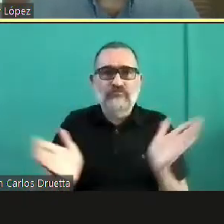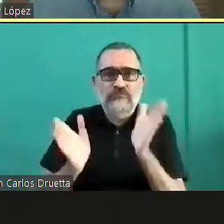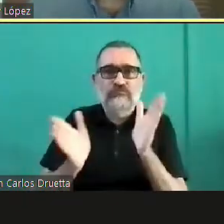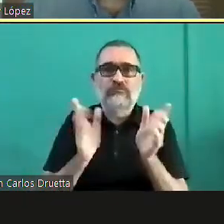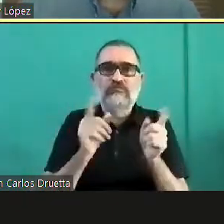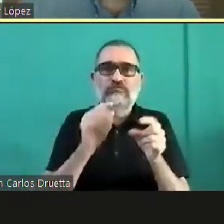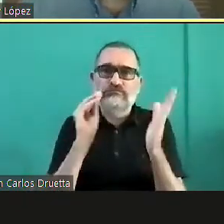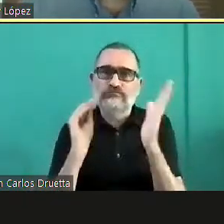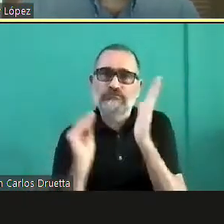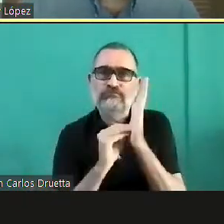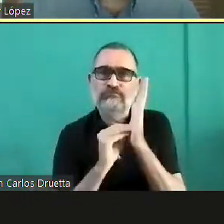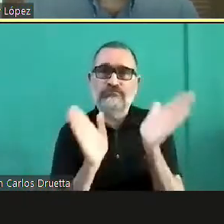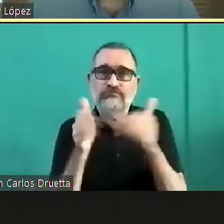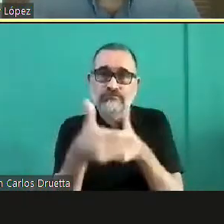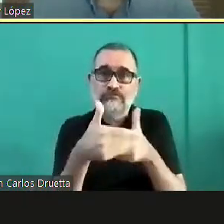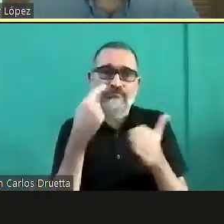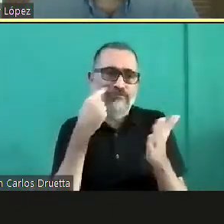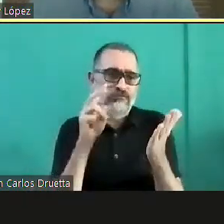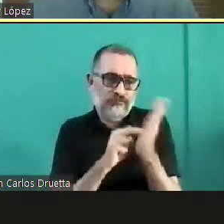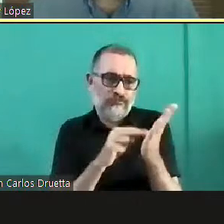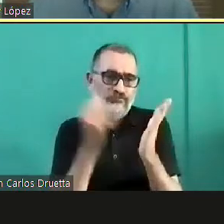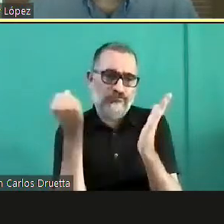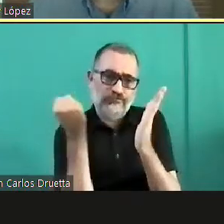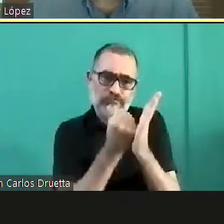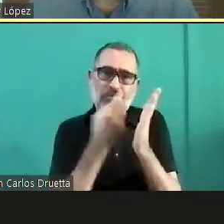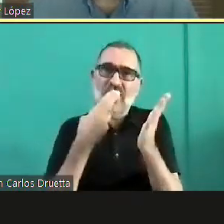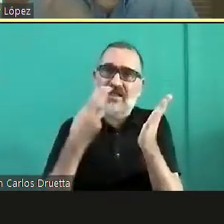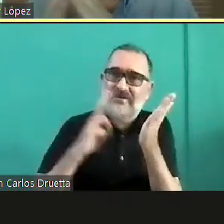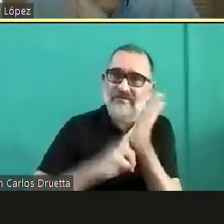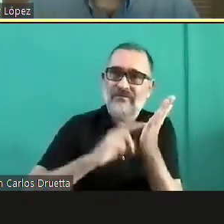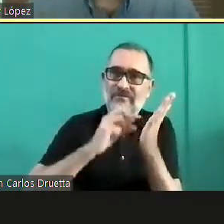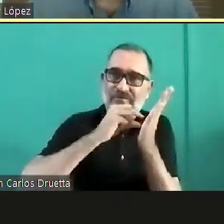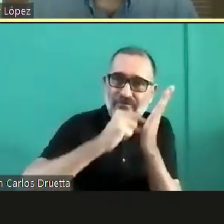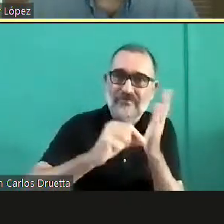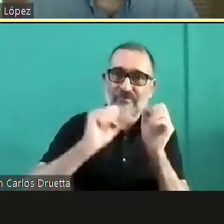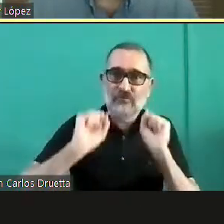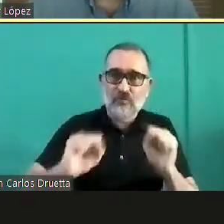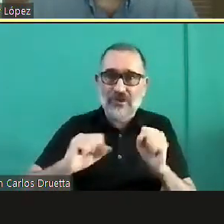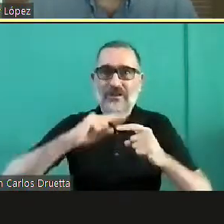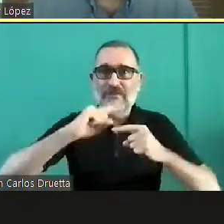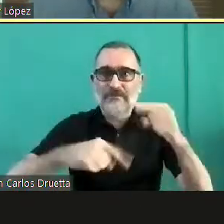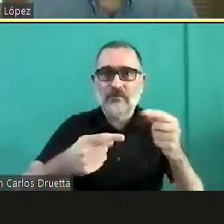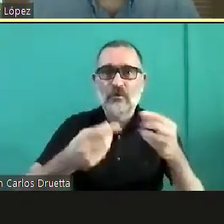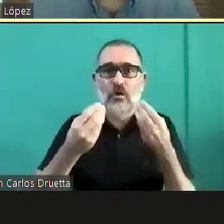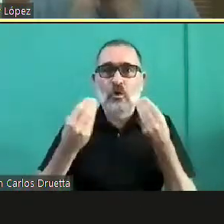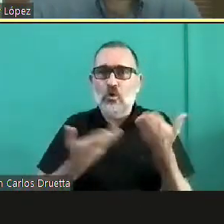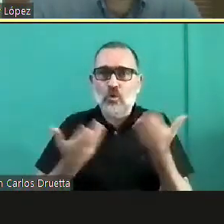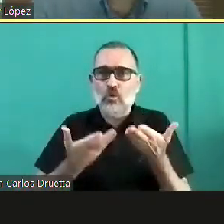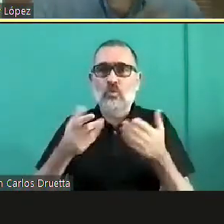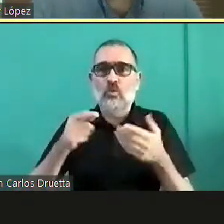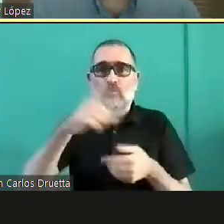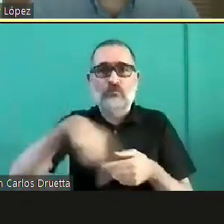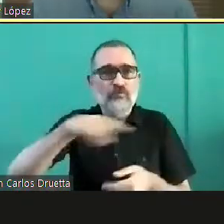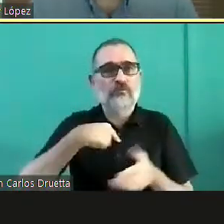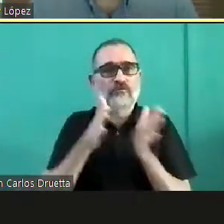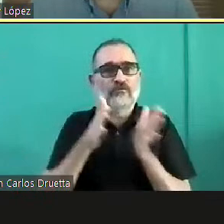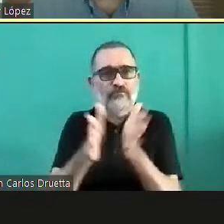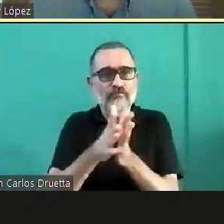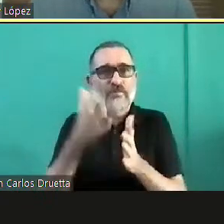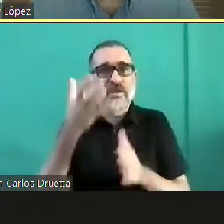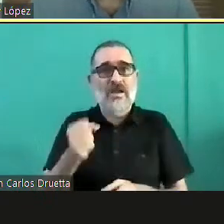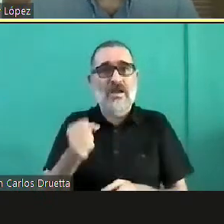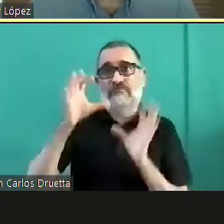warrant these warning labels. But also, having put these warning labels into place prior